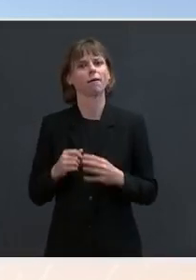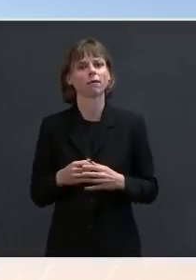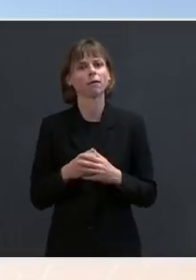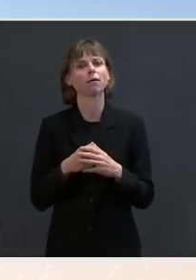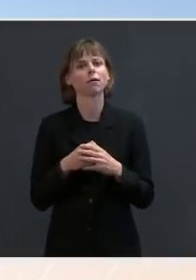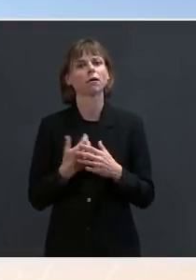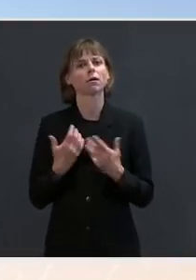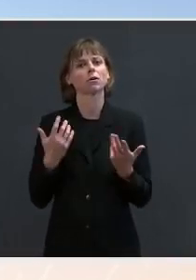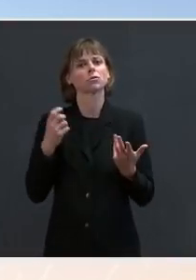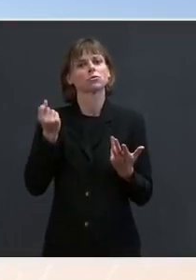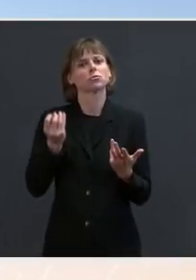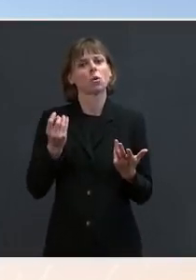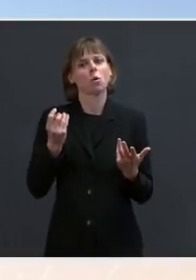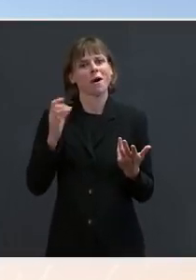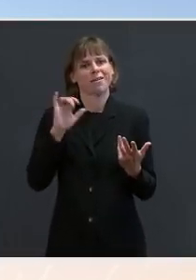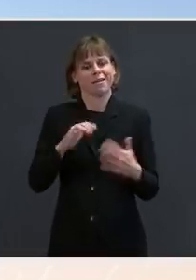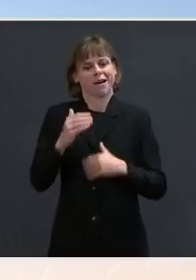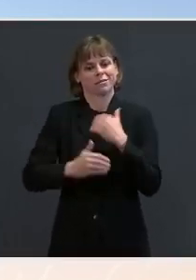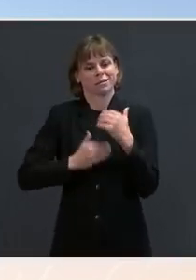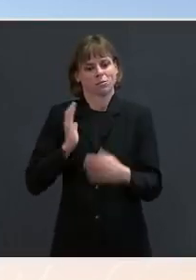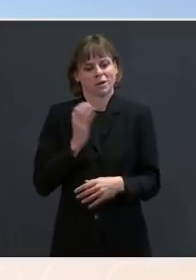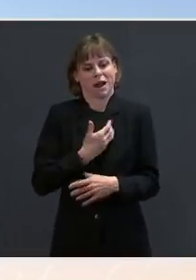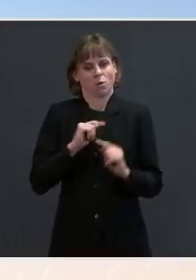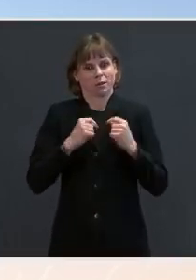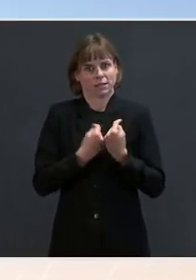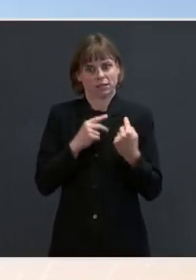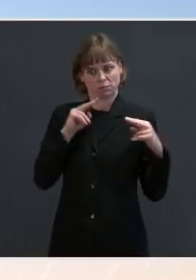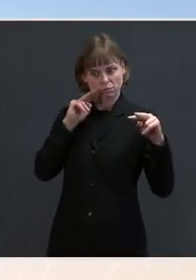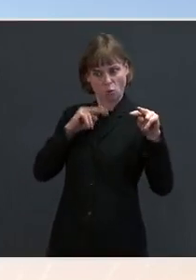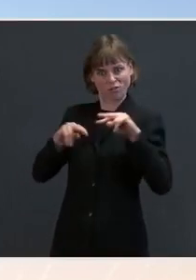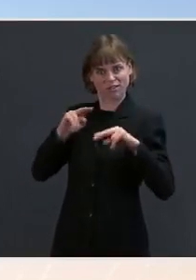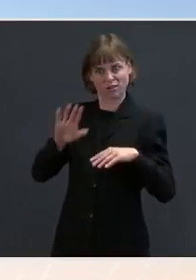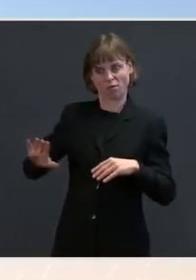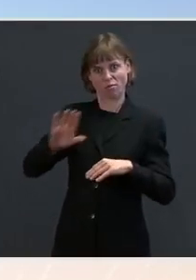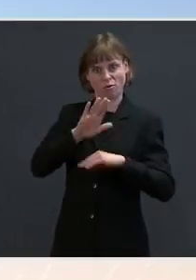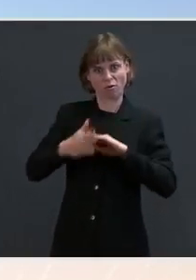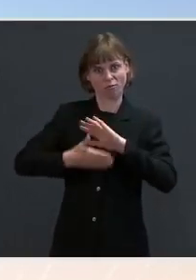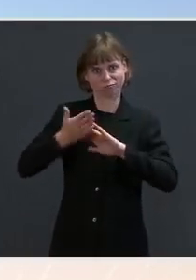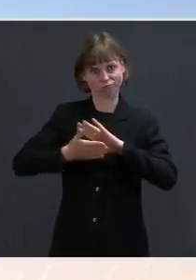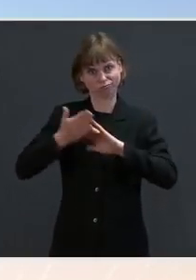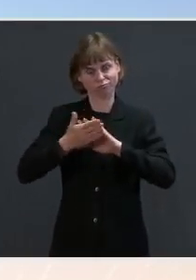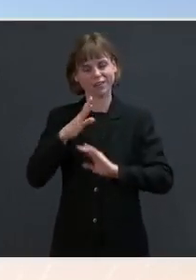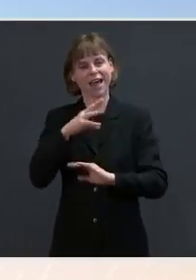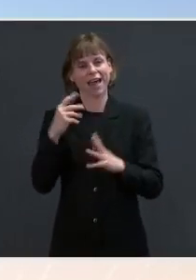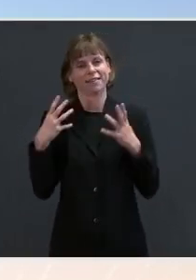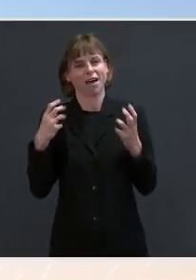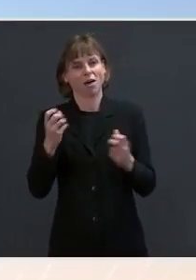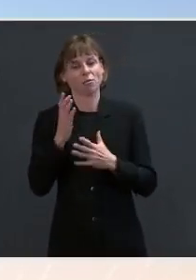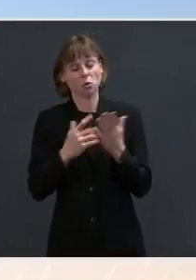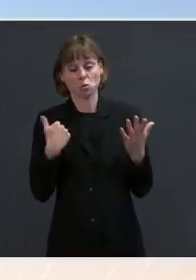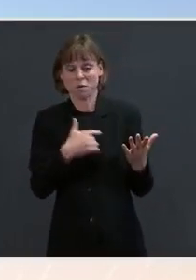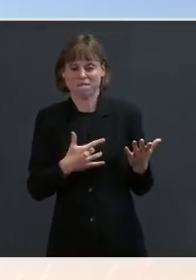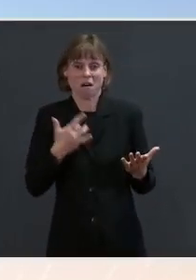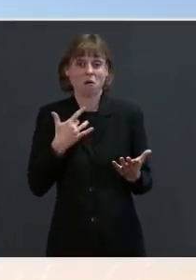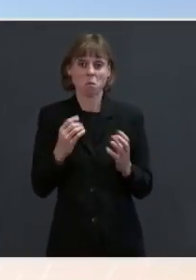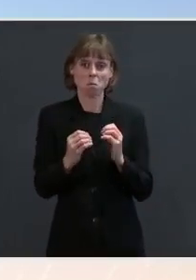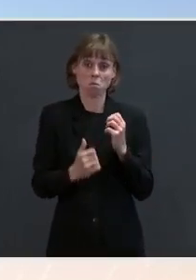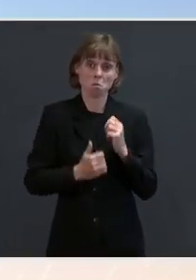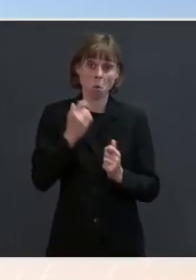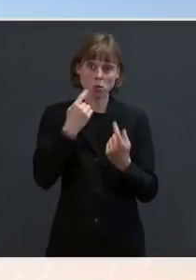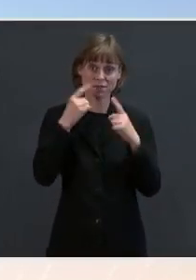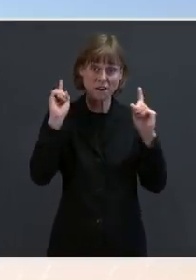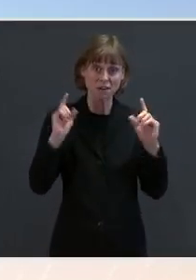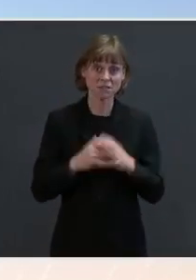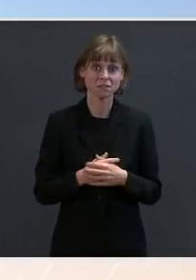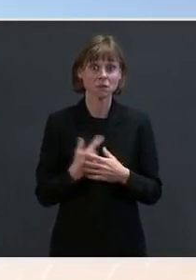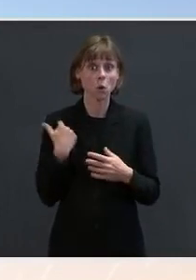our team that oversees the operational components as well as the health components felt was most effective. We always